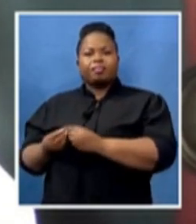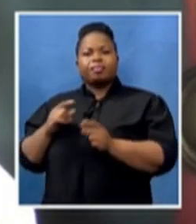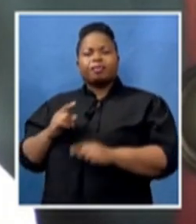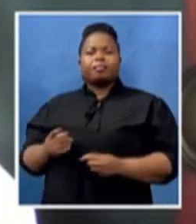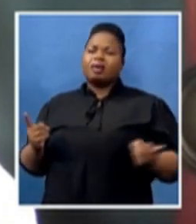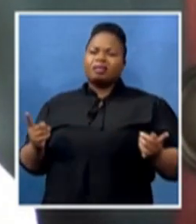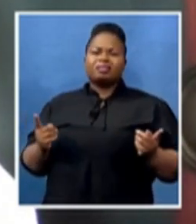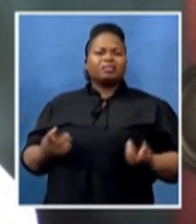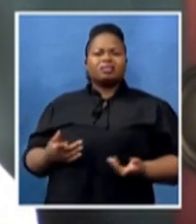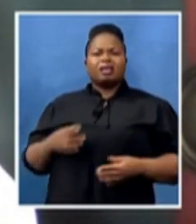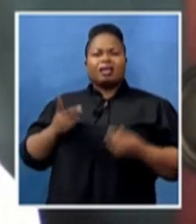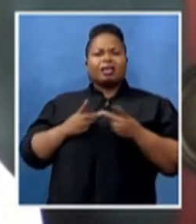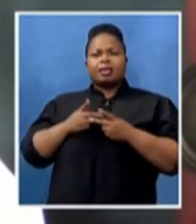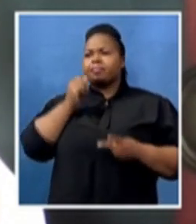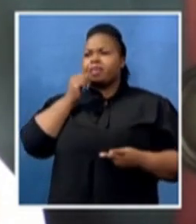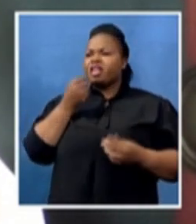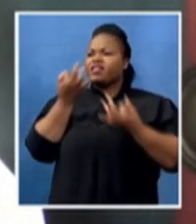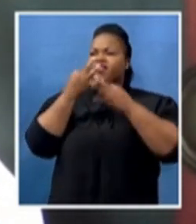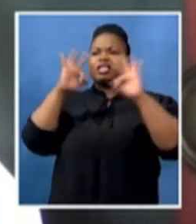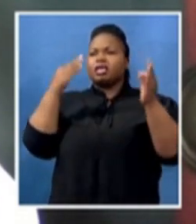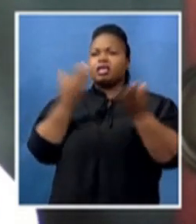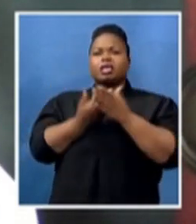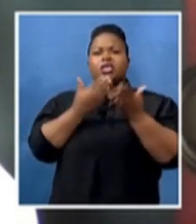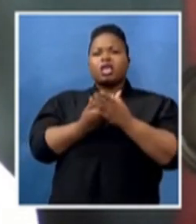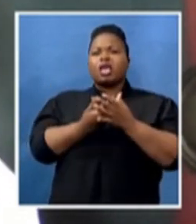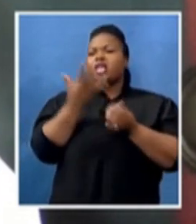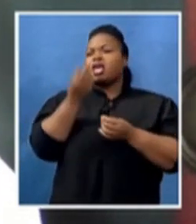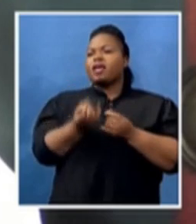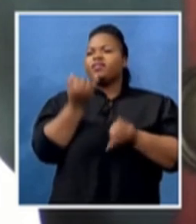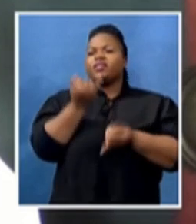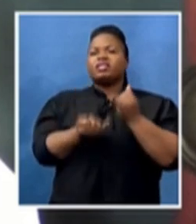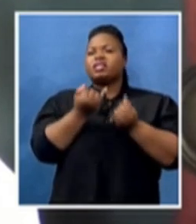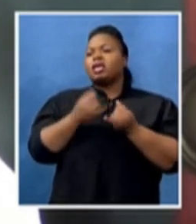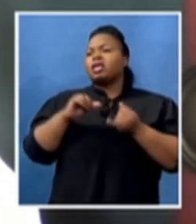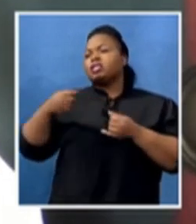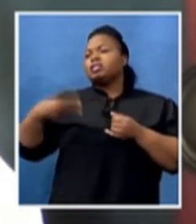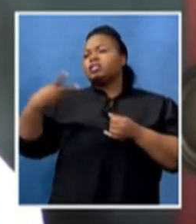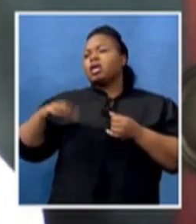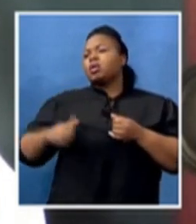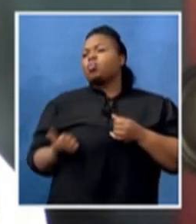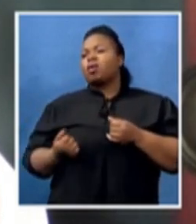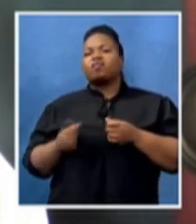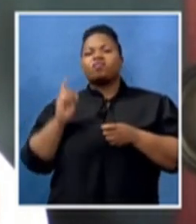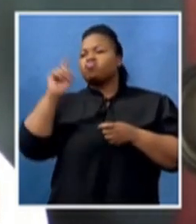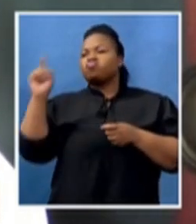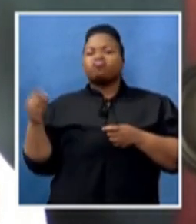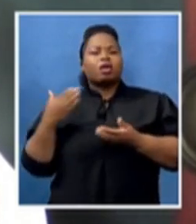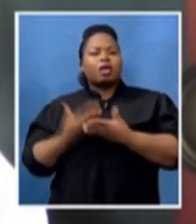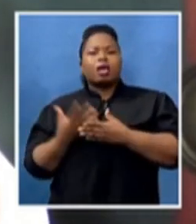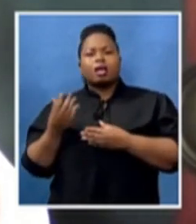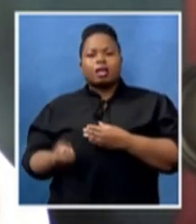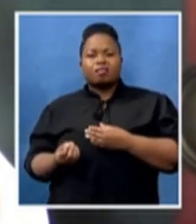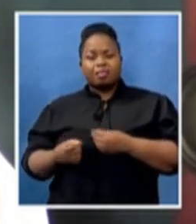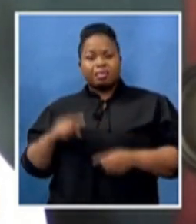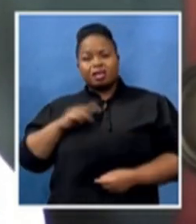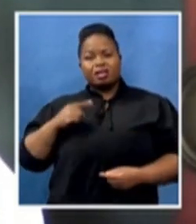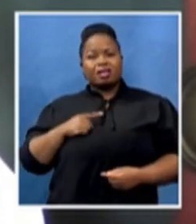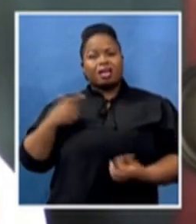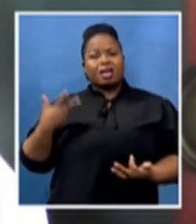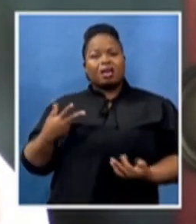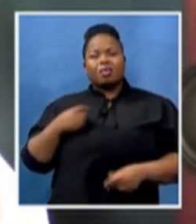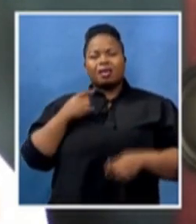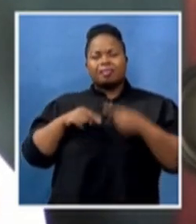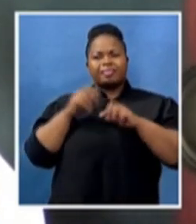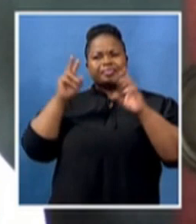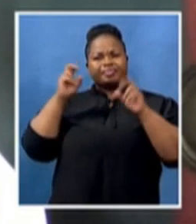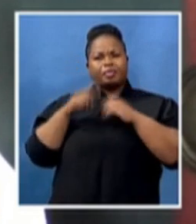a concubine or second wife if he pleases. The double standard relating to sex before marriage plays into